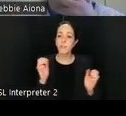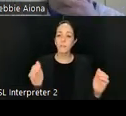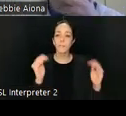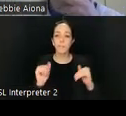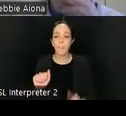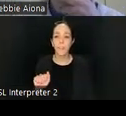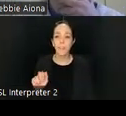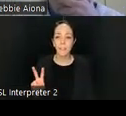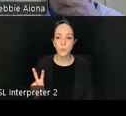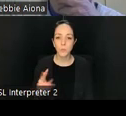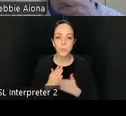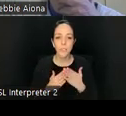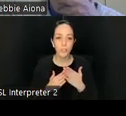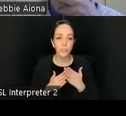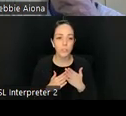now.